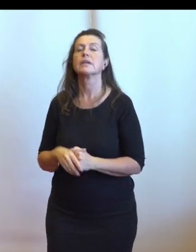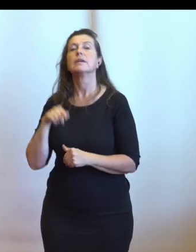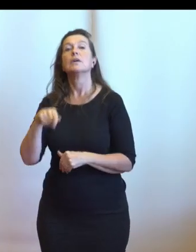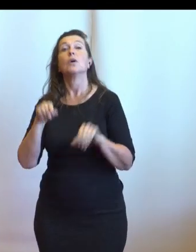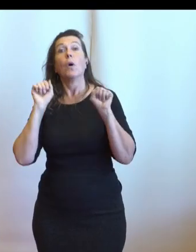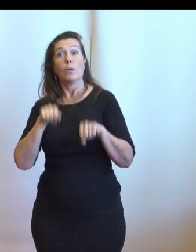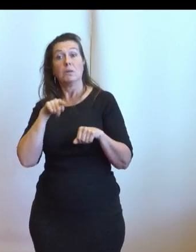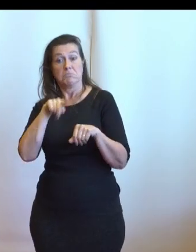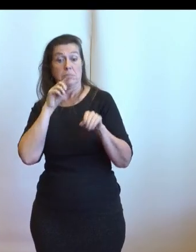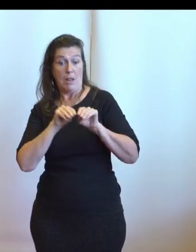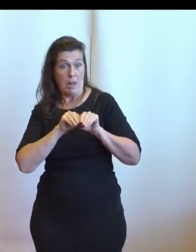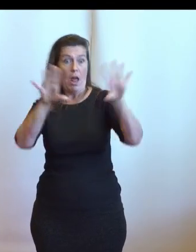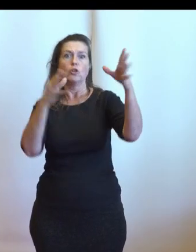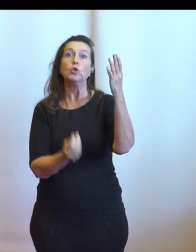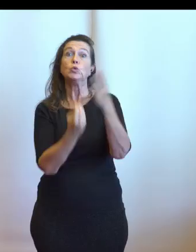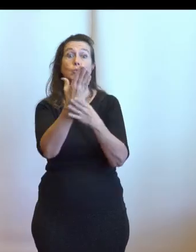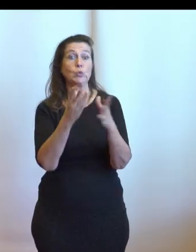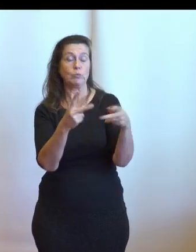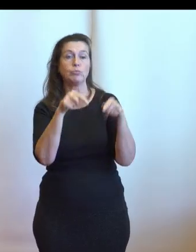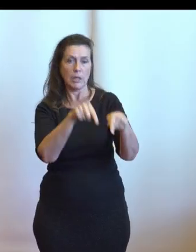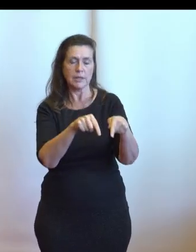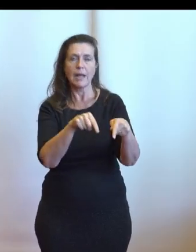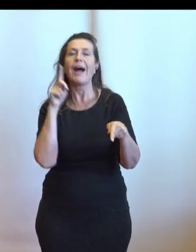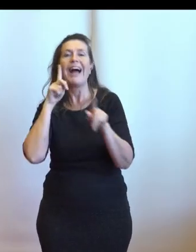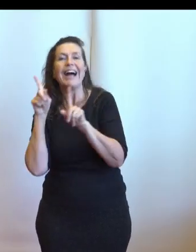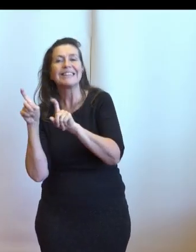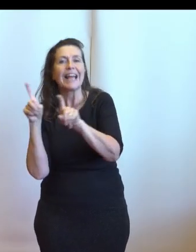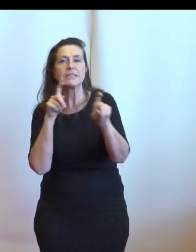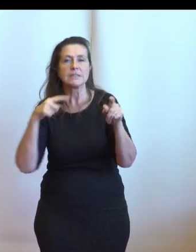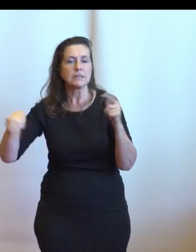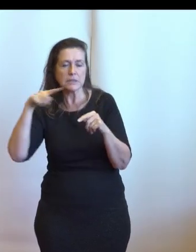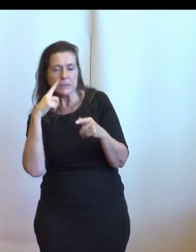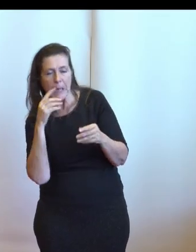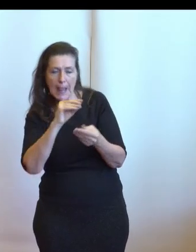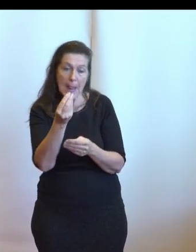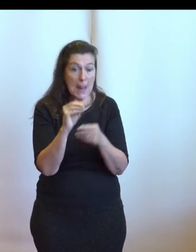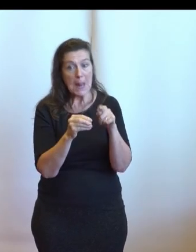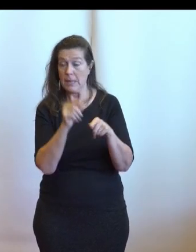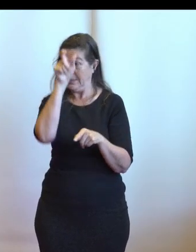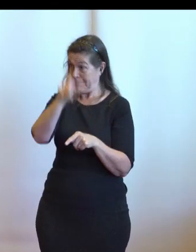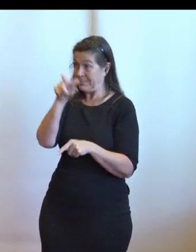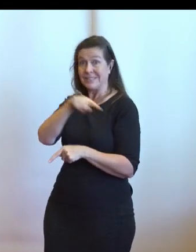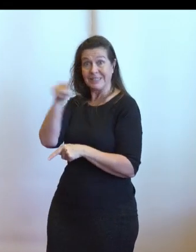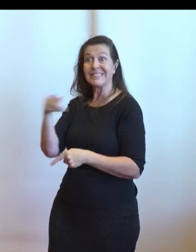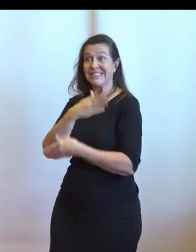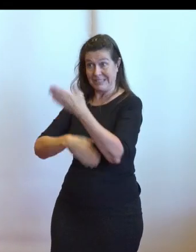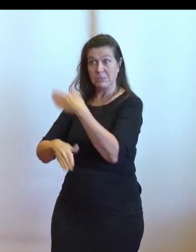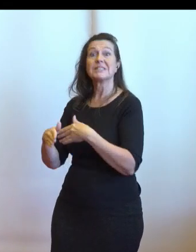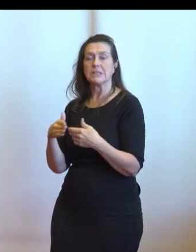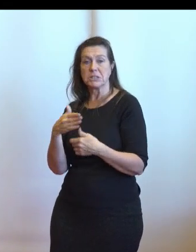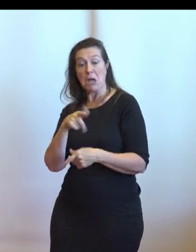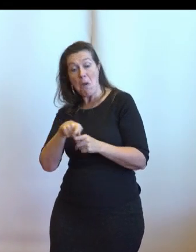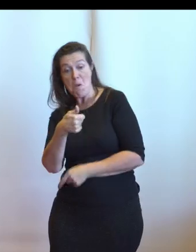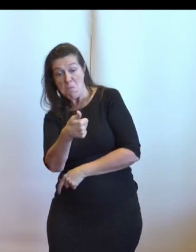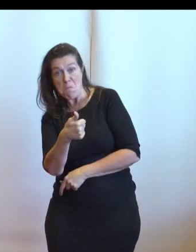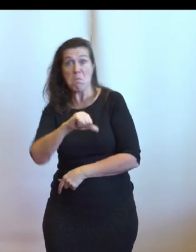we have it tested by people with different types of disabilities to make sure that it's really accessible. It's